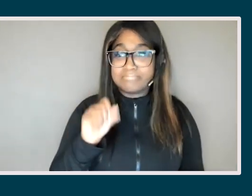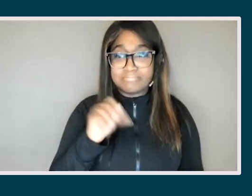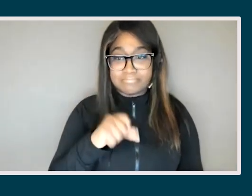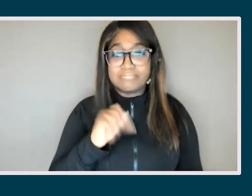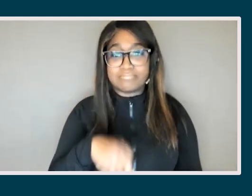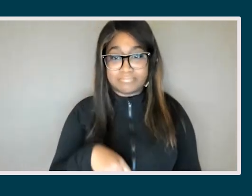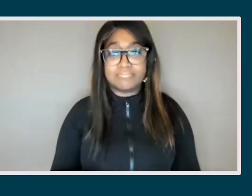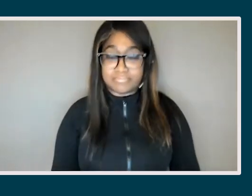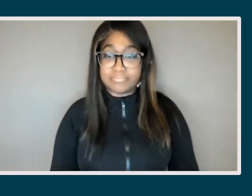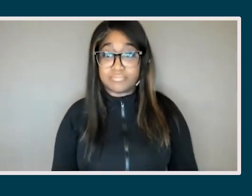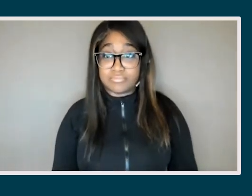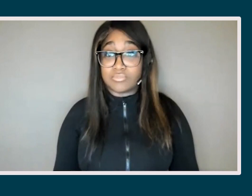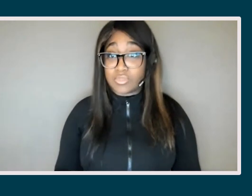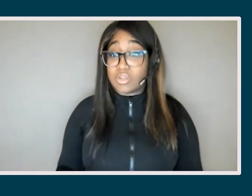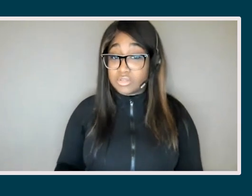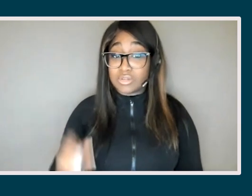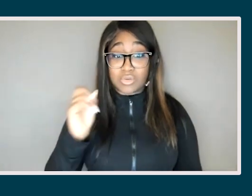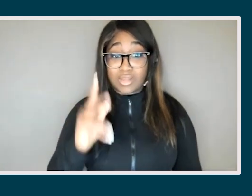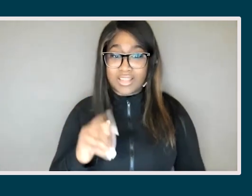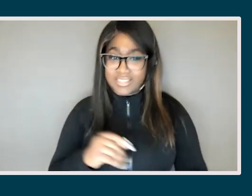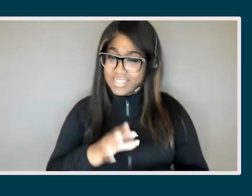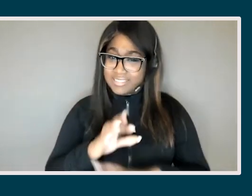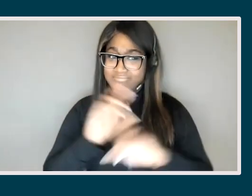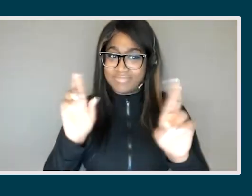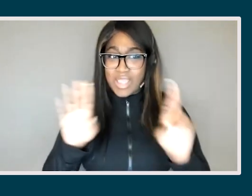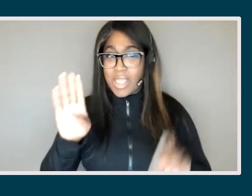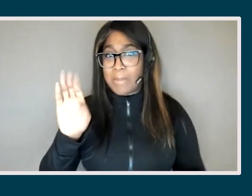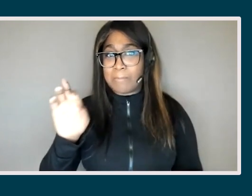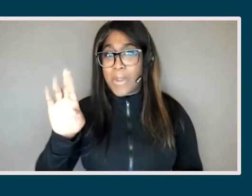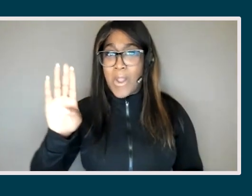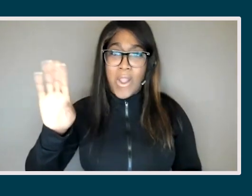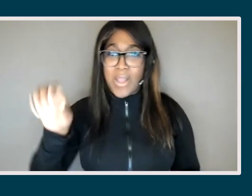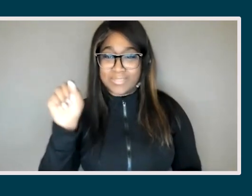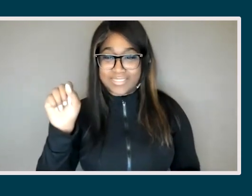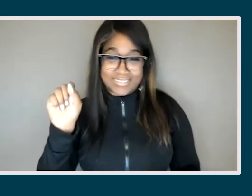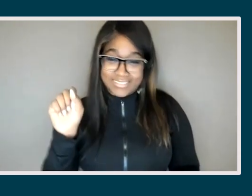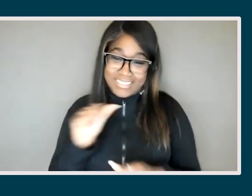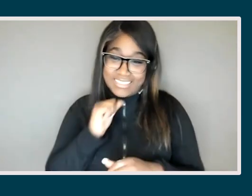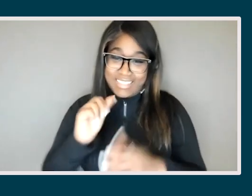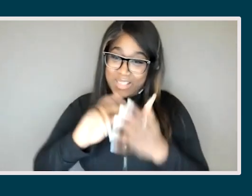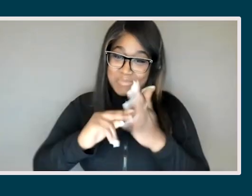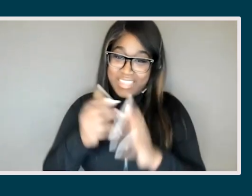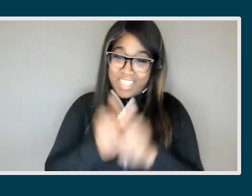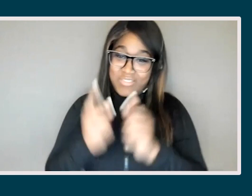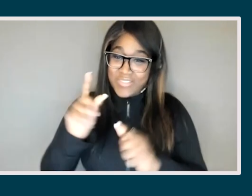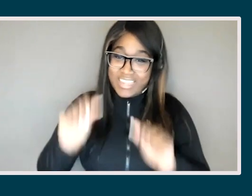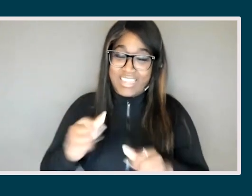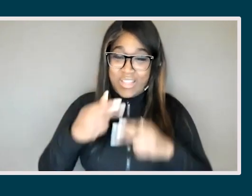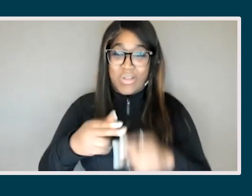So let's get Barb's up here. Although we call her Barb, so it's not an excuse for everybody to just start calling her Barb.